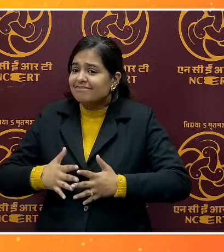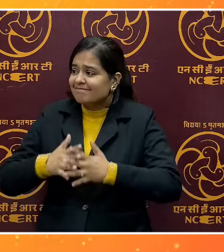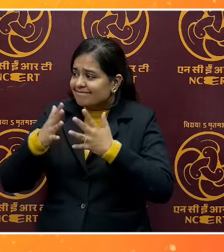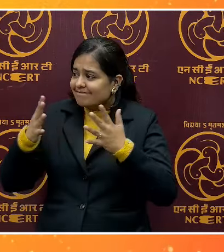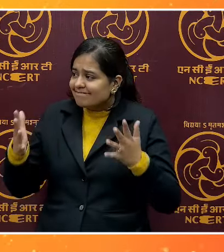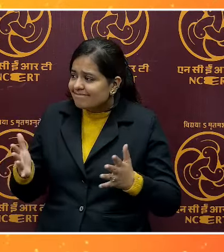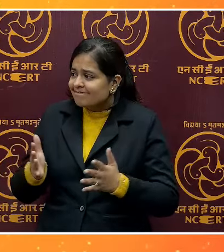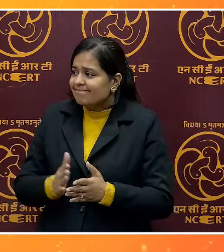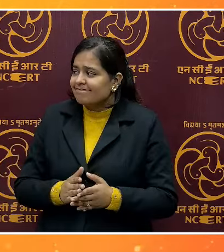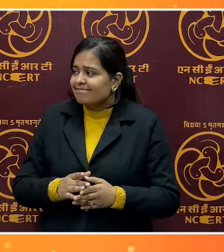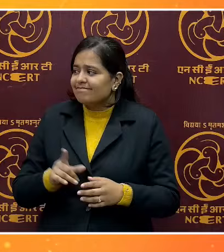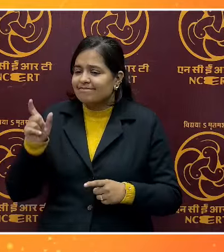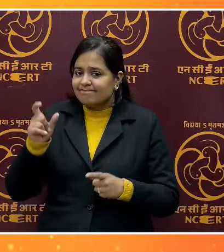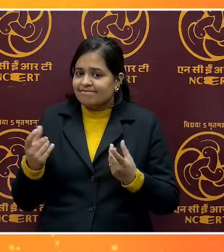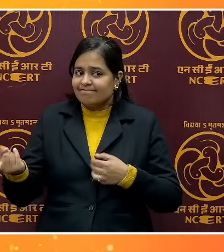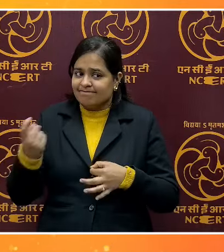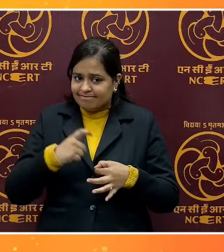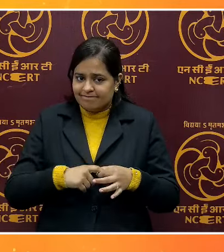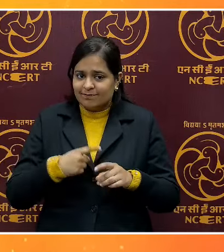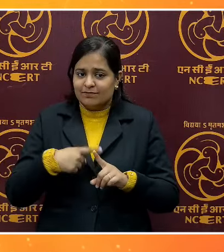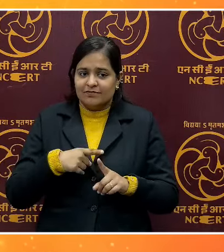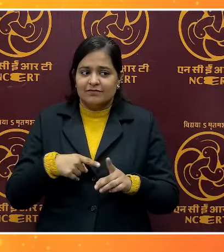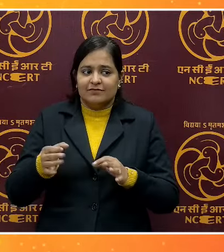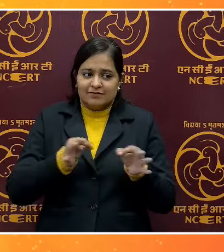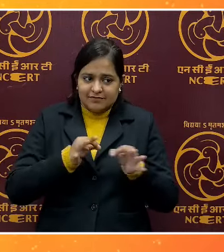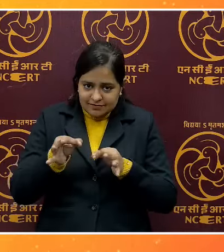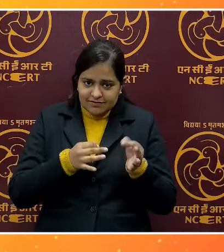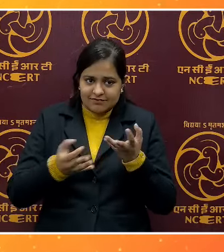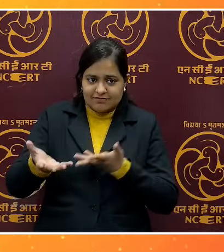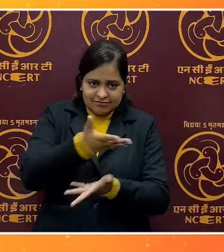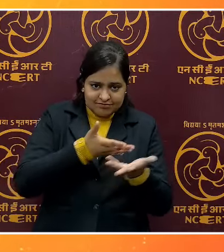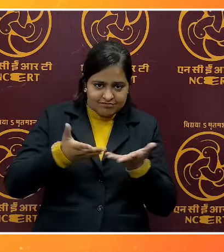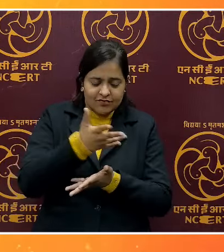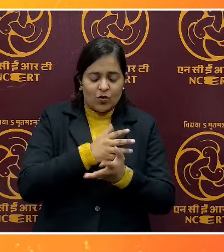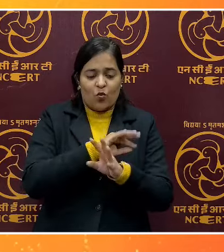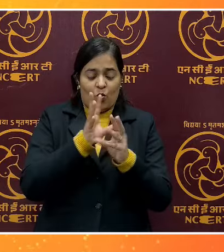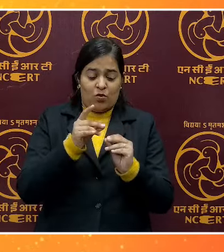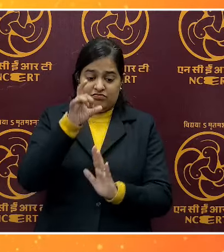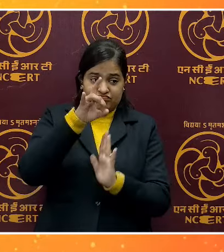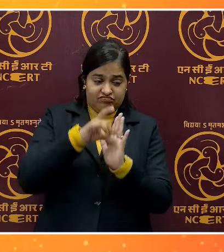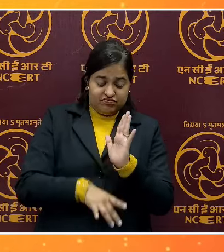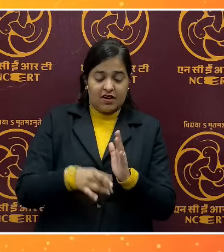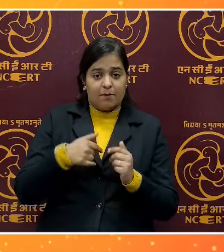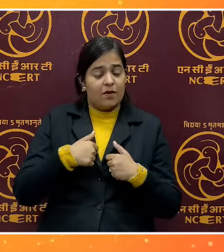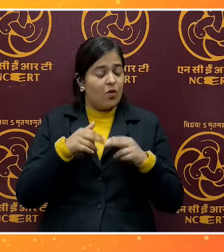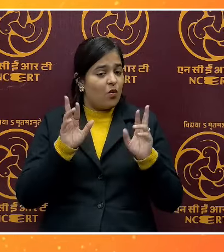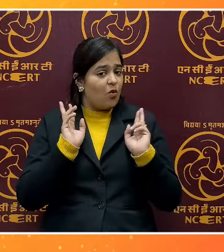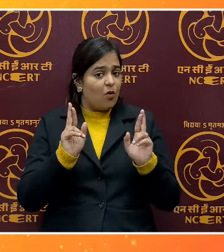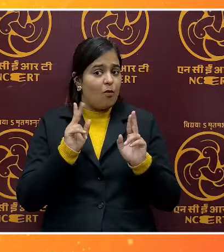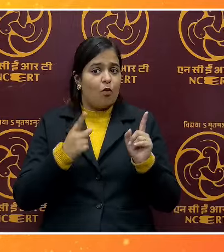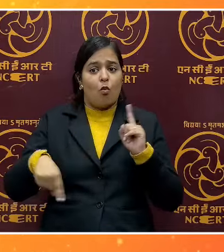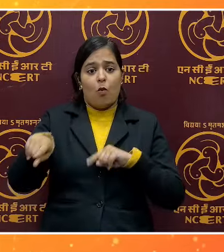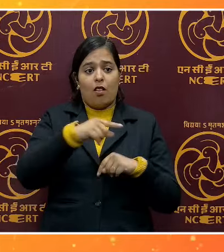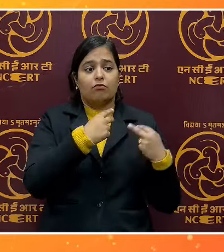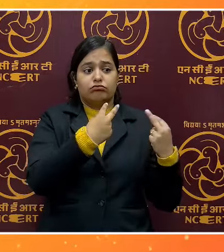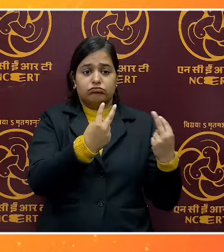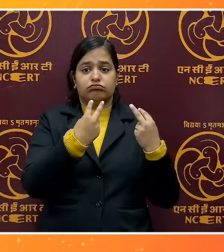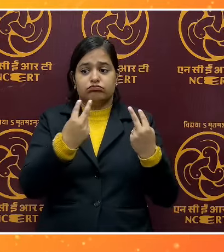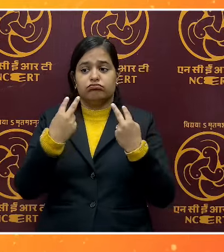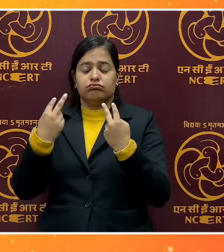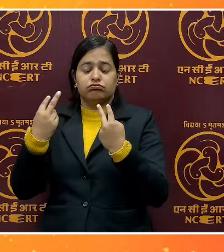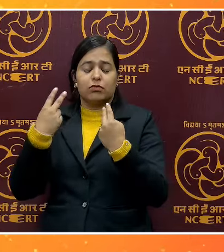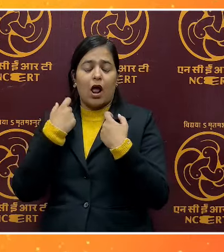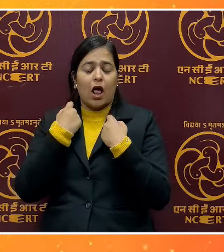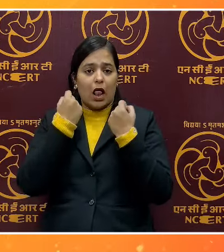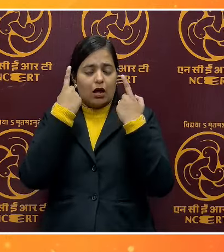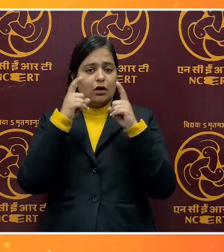for being with us today and for explaining each and everything in so much detail. I'm sure our viewers, they have understood each and